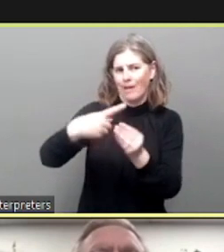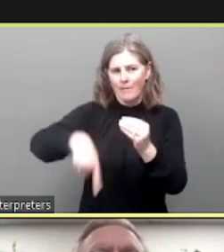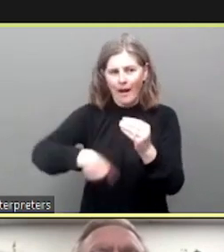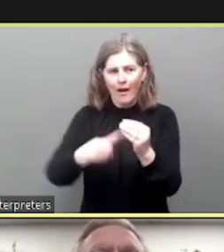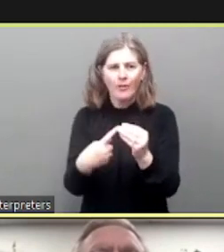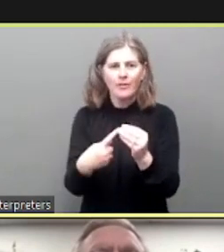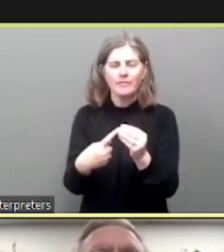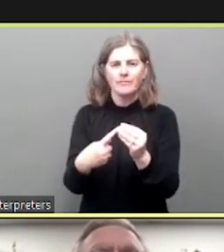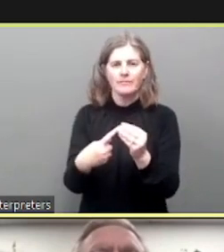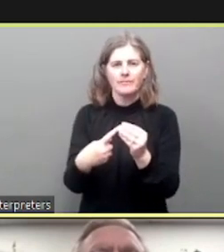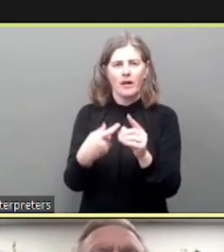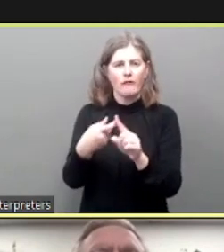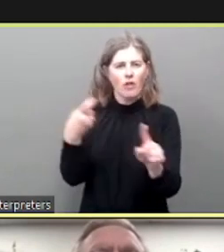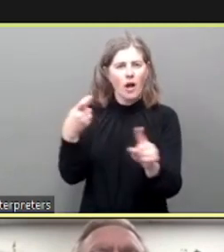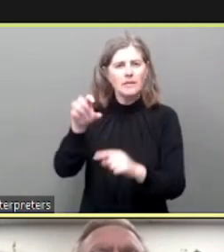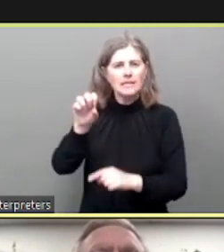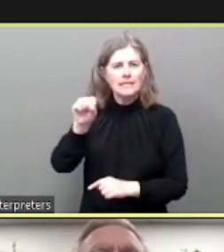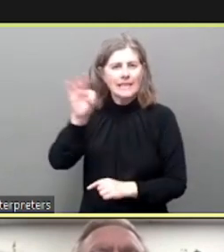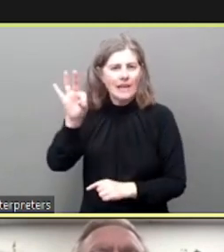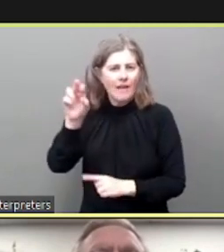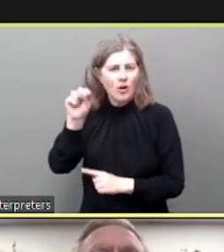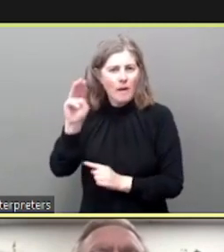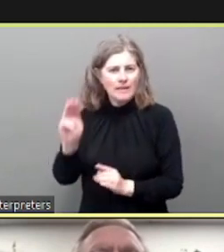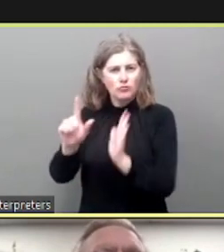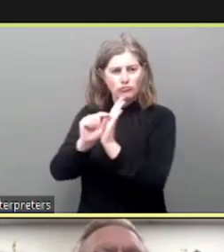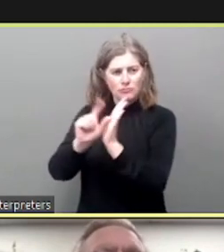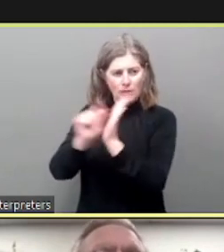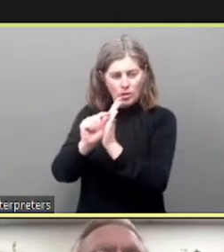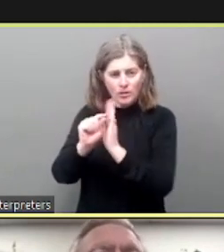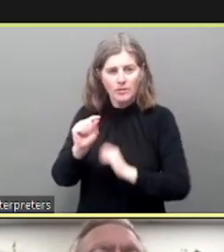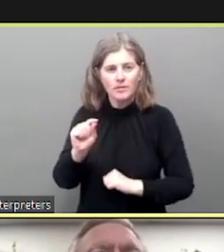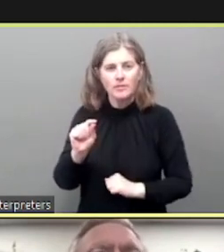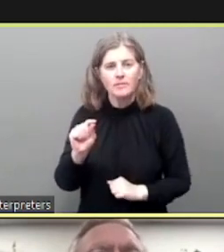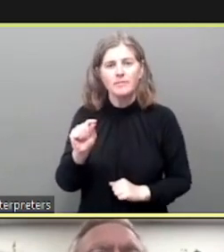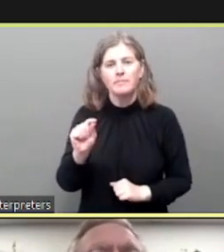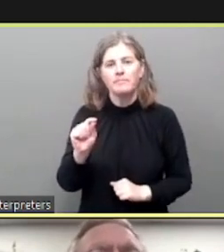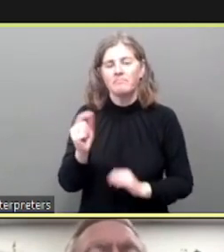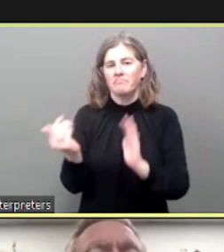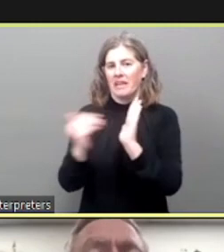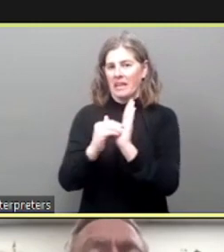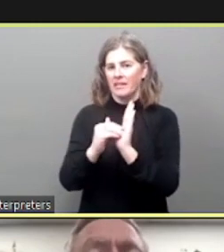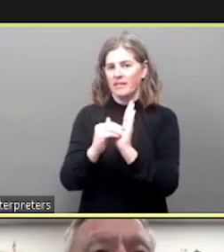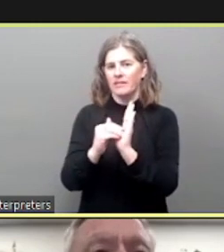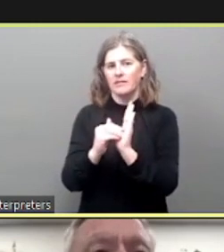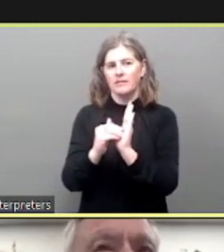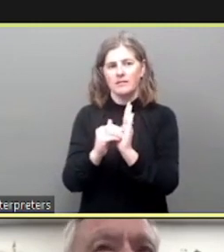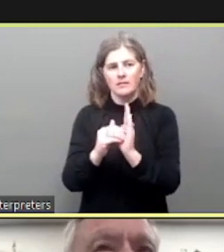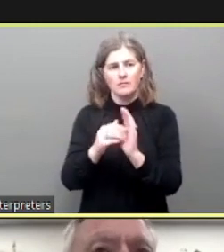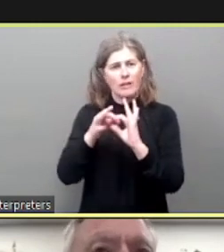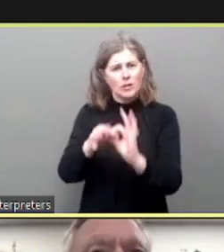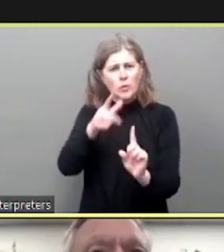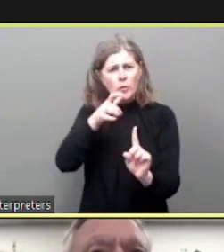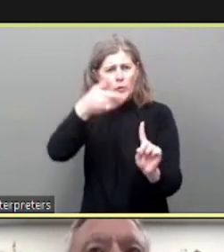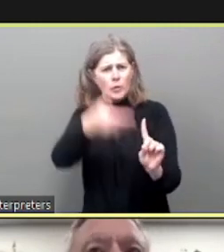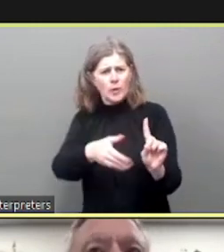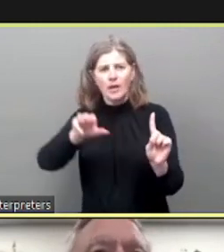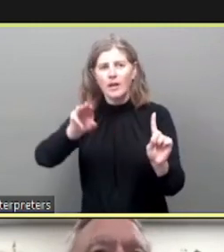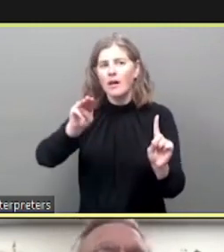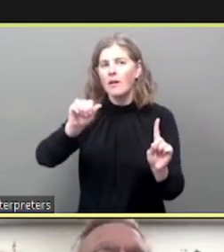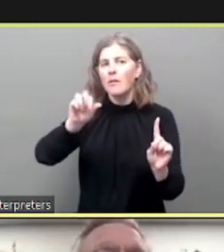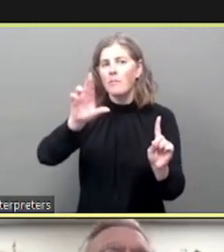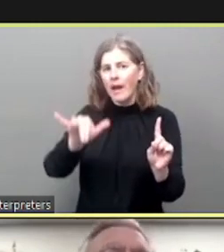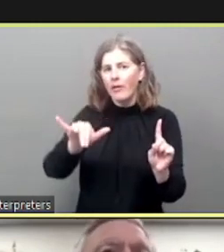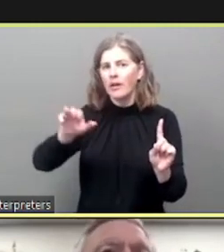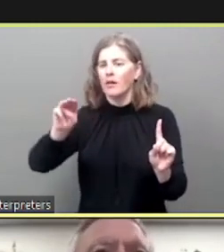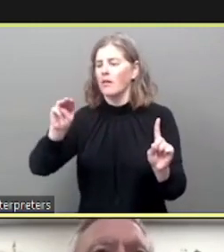the other day from the Santa Fe New Mexican, again, about Mary Martinez, a Santa Fe resident